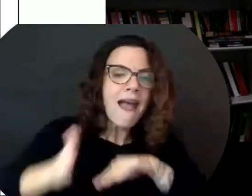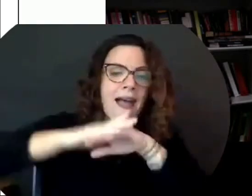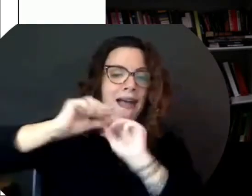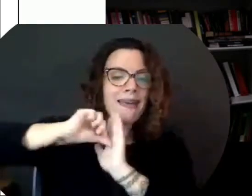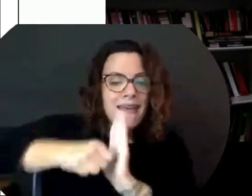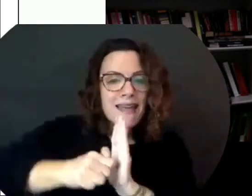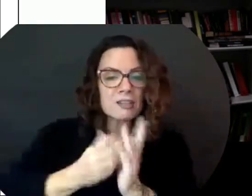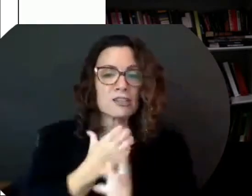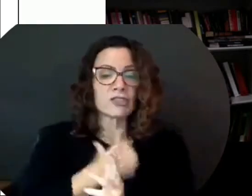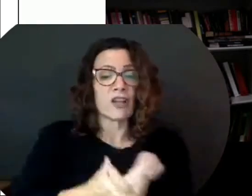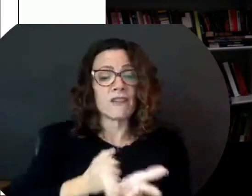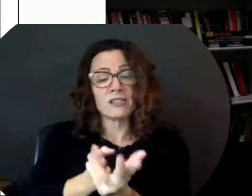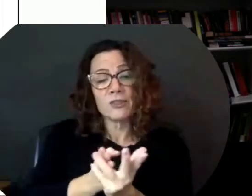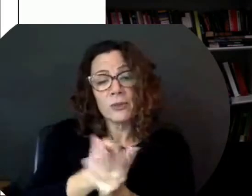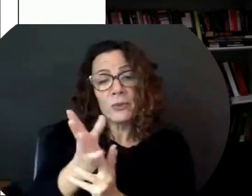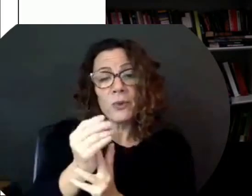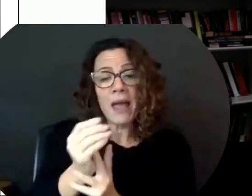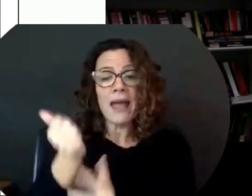food through